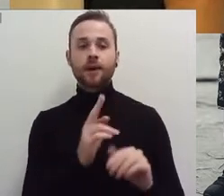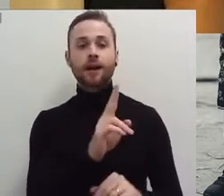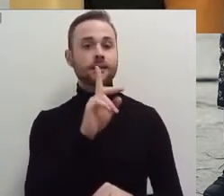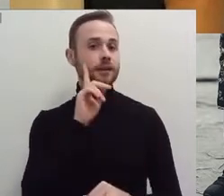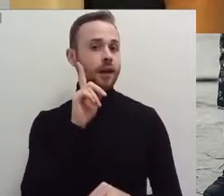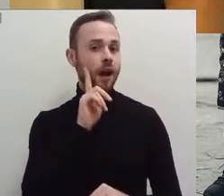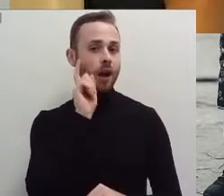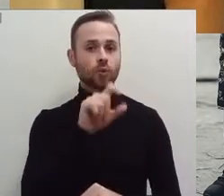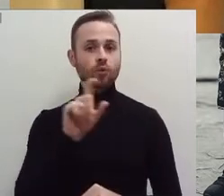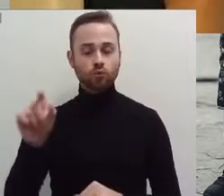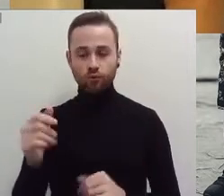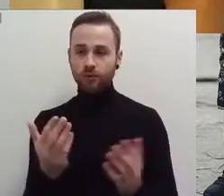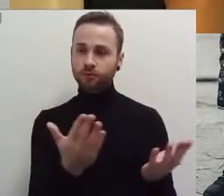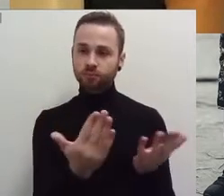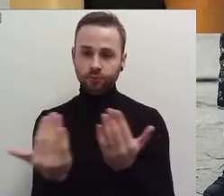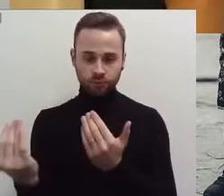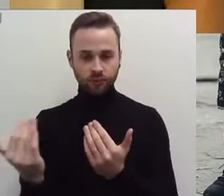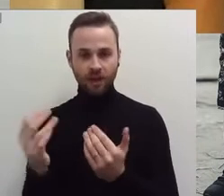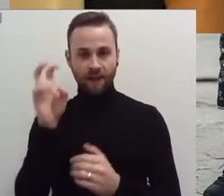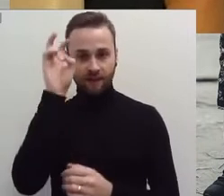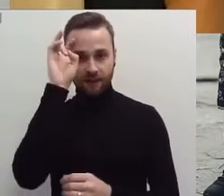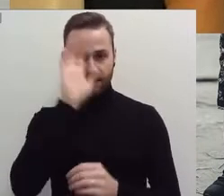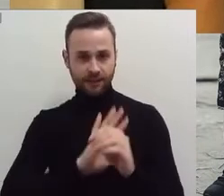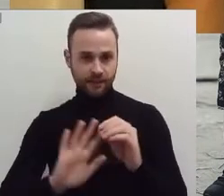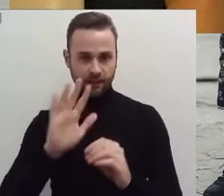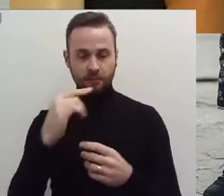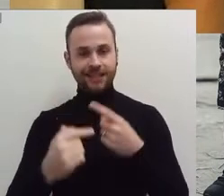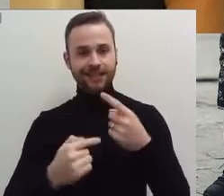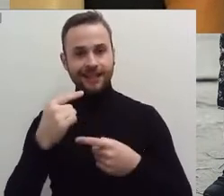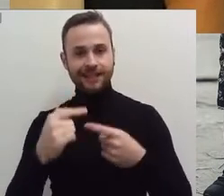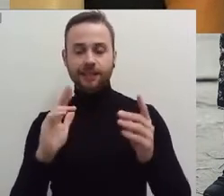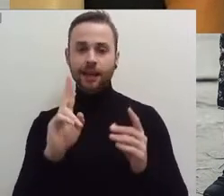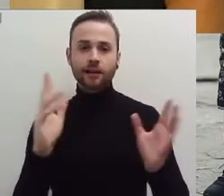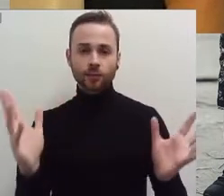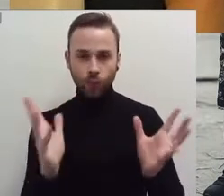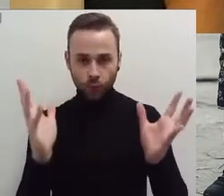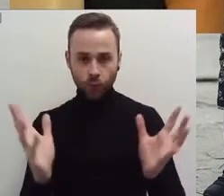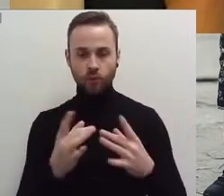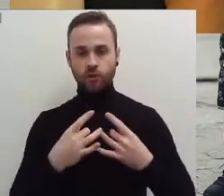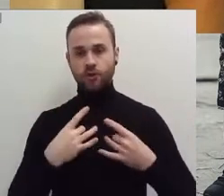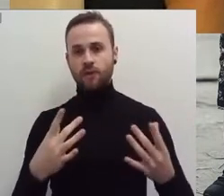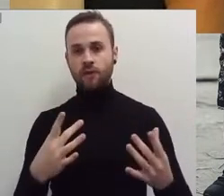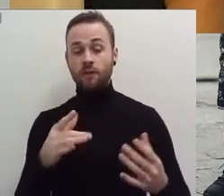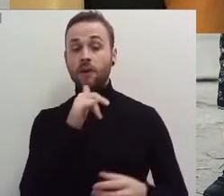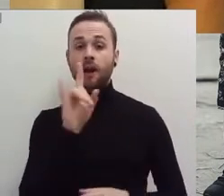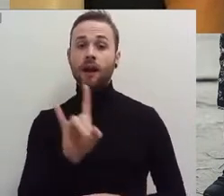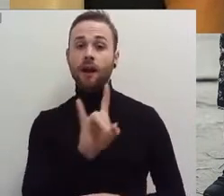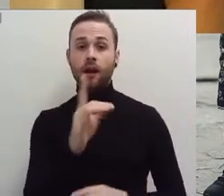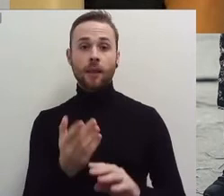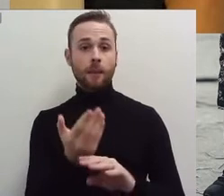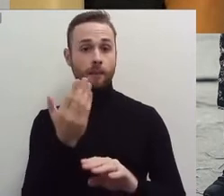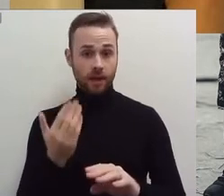and we invite them. For example, we have the tradition before the Christmas, we invited all our families and we make a dinner for